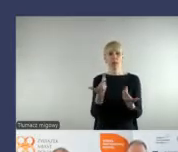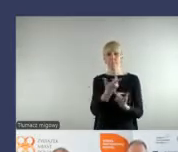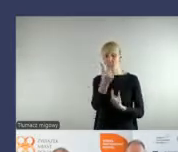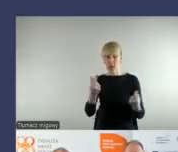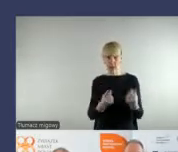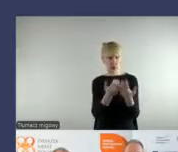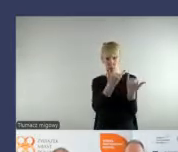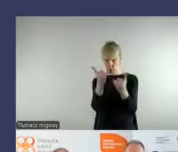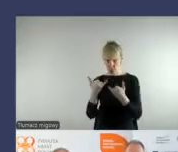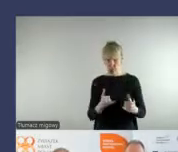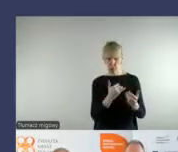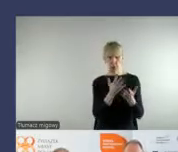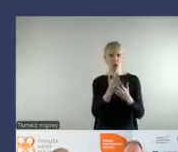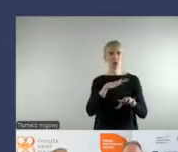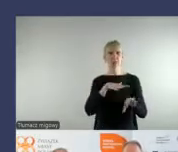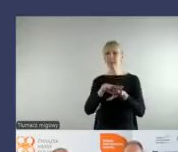different